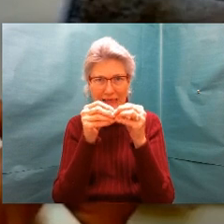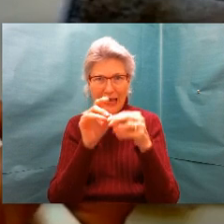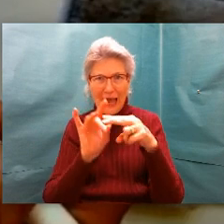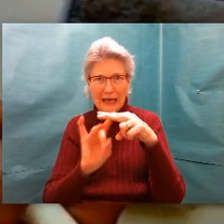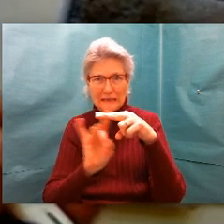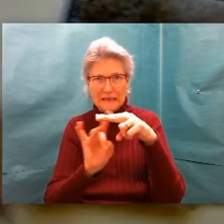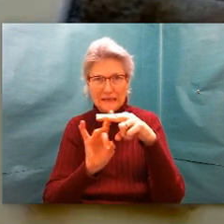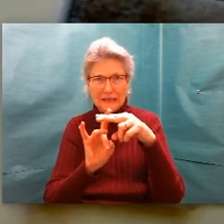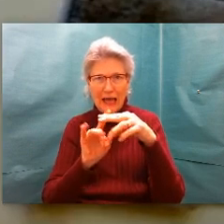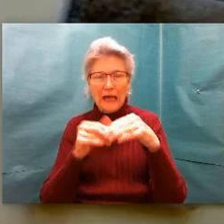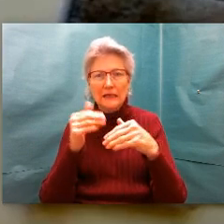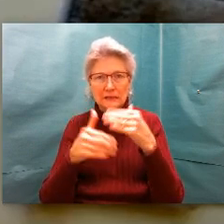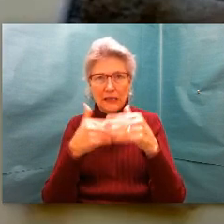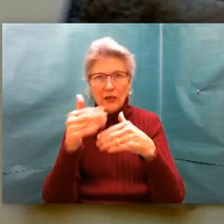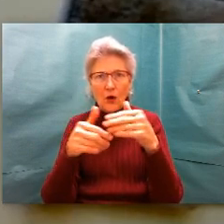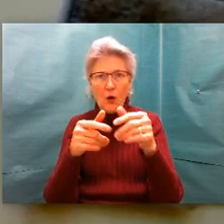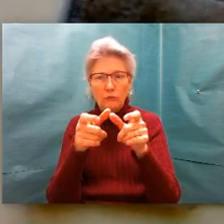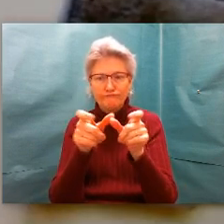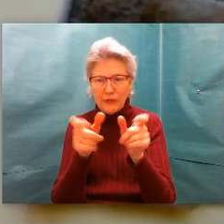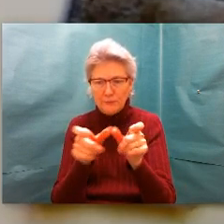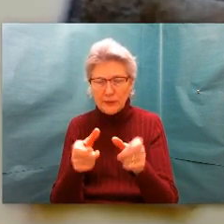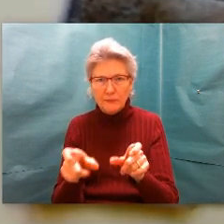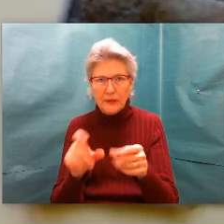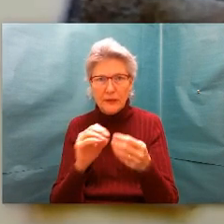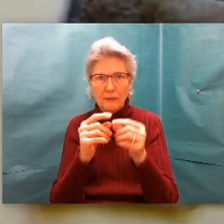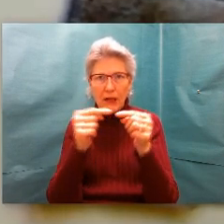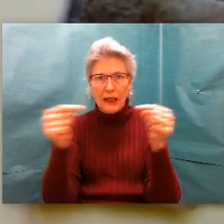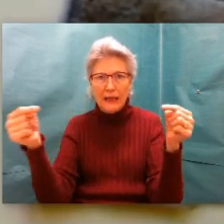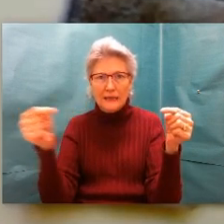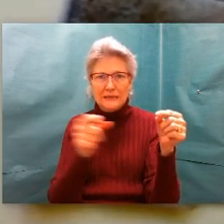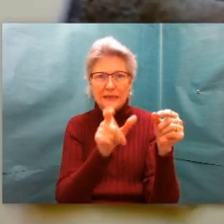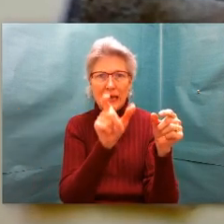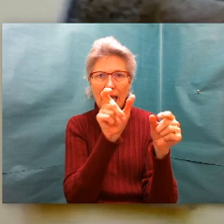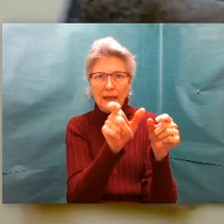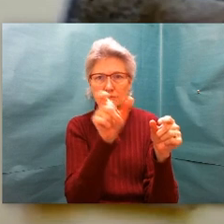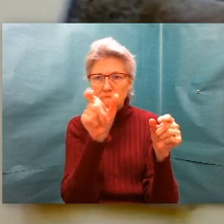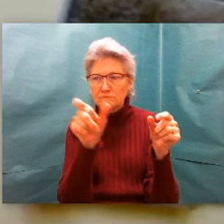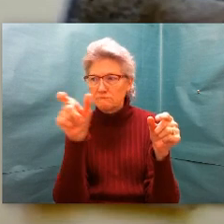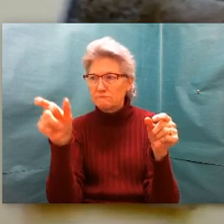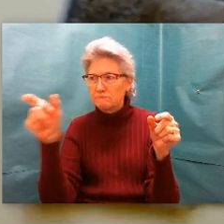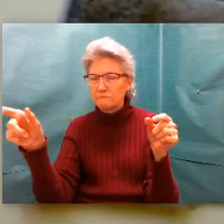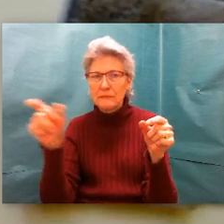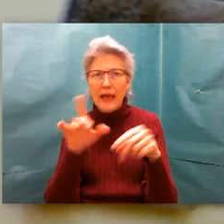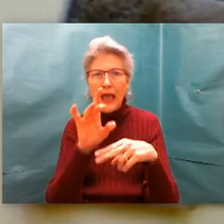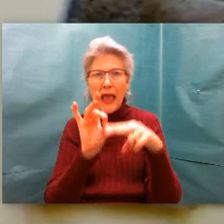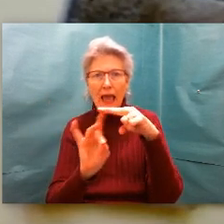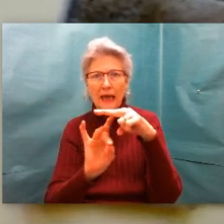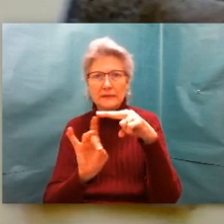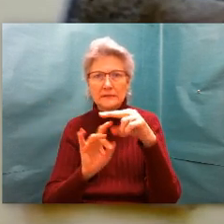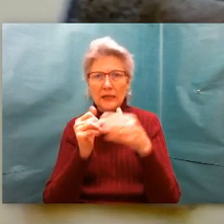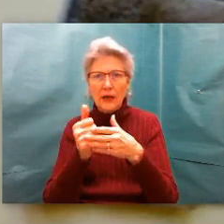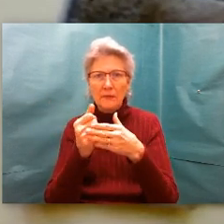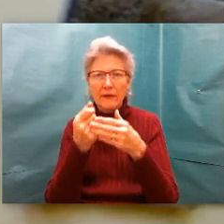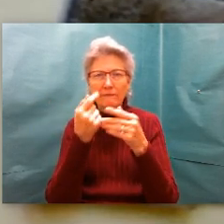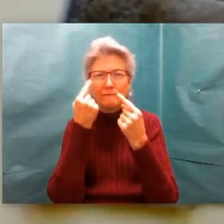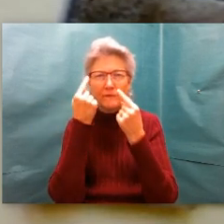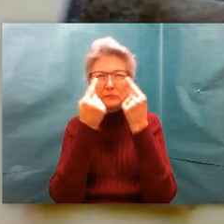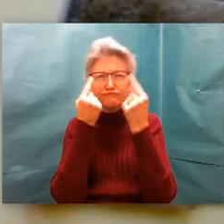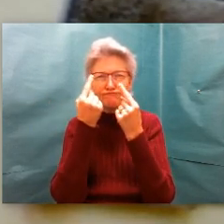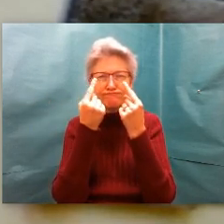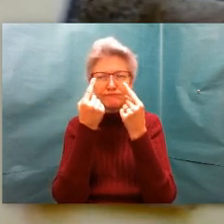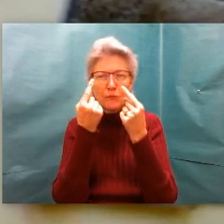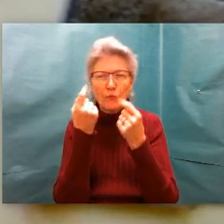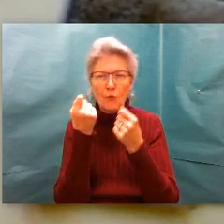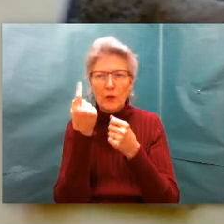eighths along the way, or decompose this number line into eighths to help me visualize what's happening. So here's